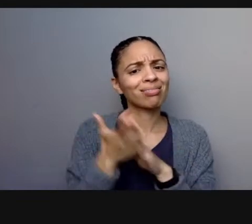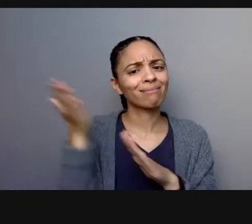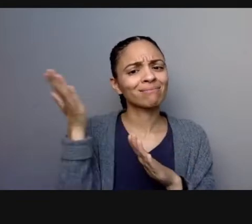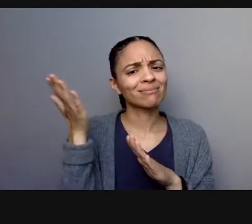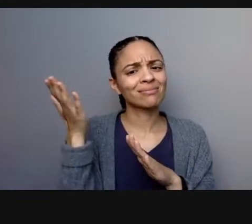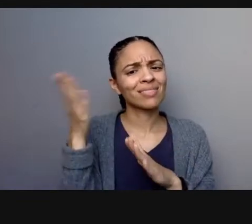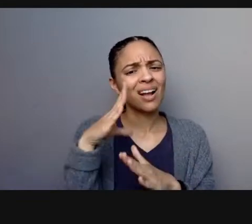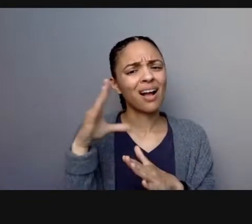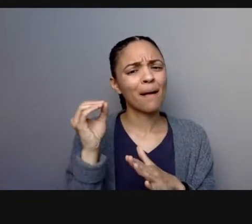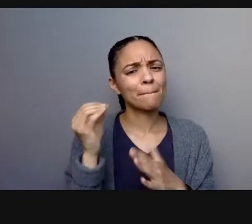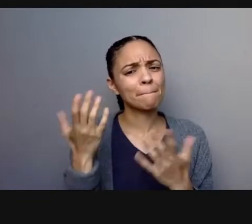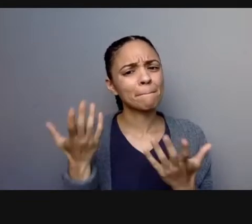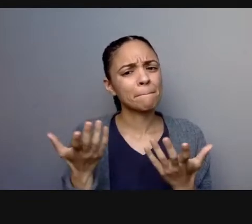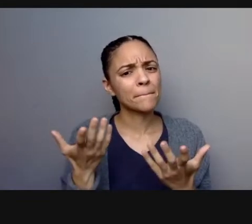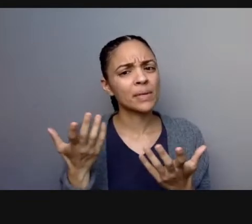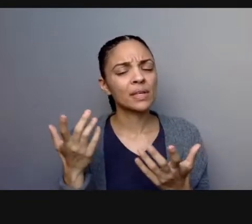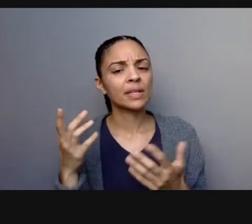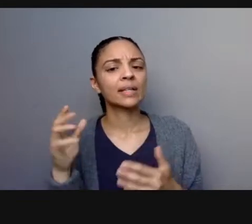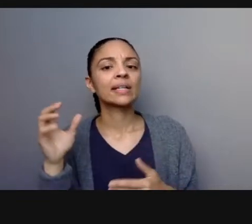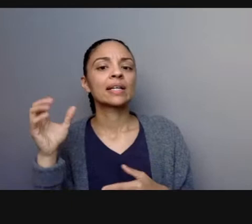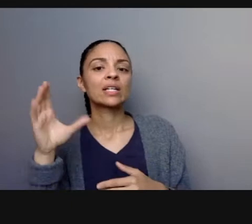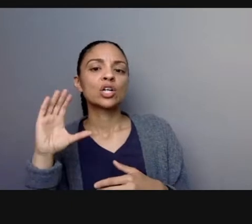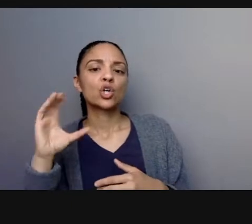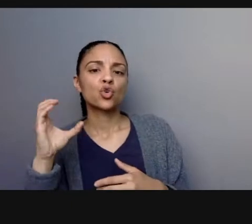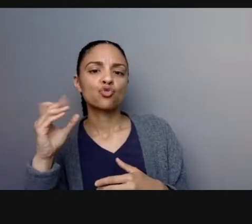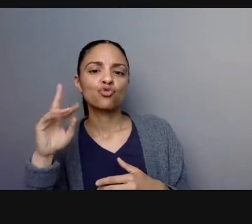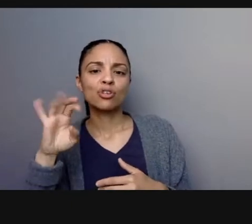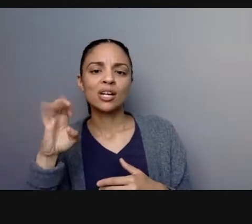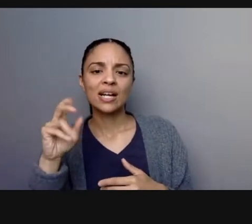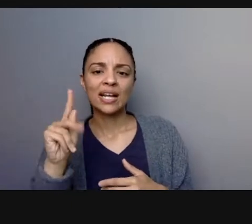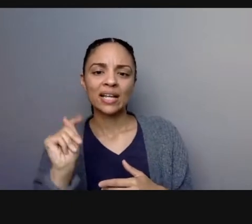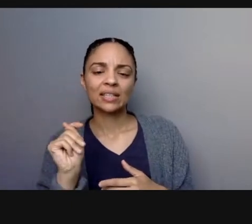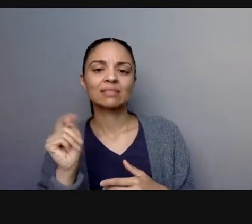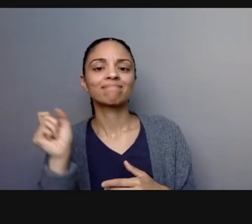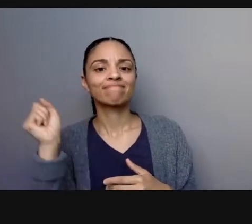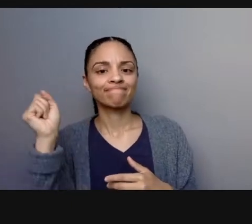I left 2006.